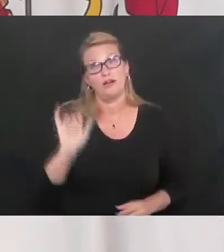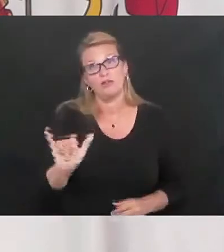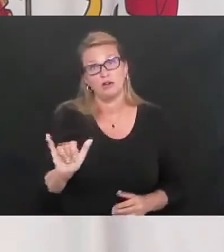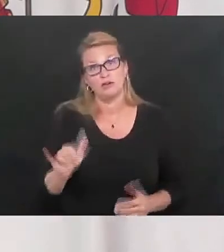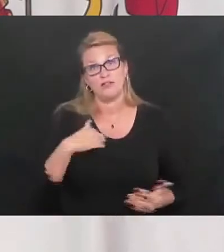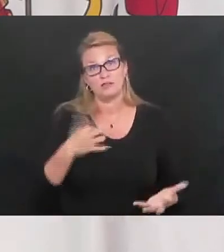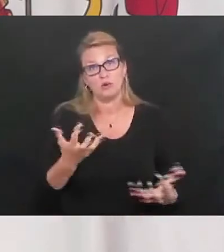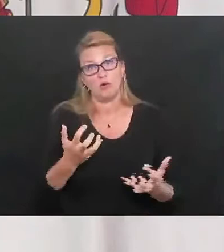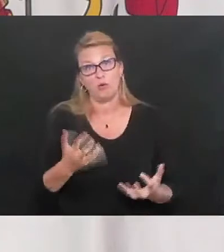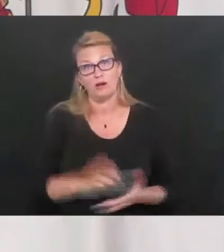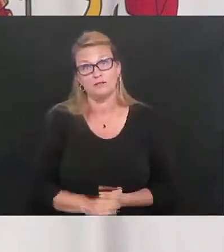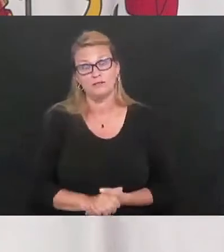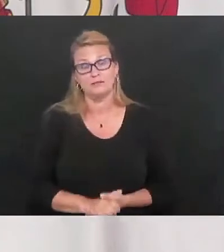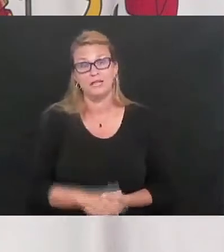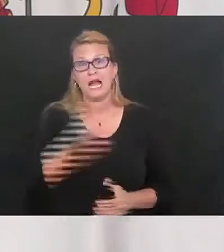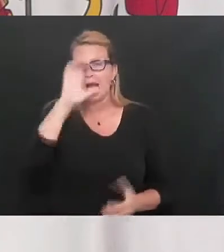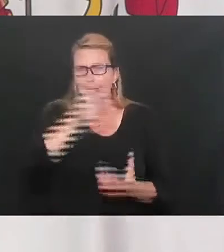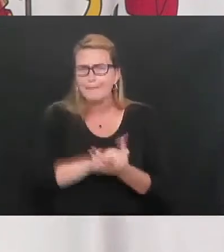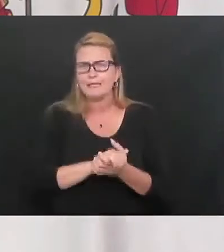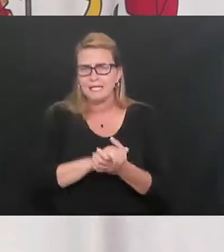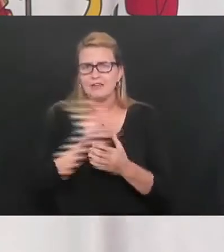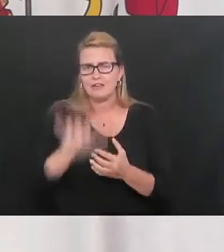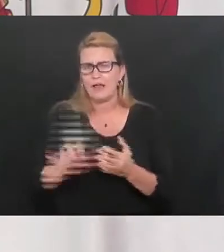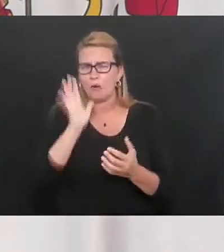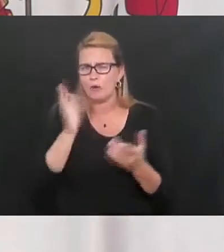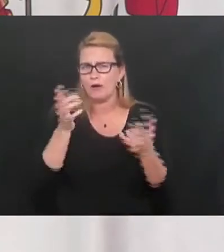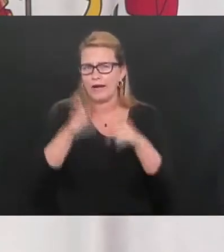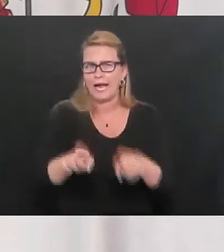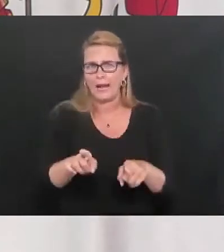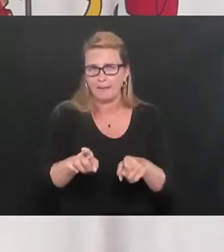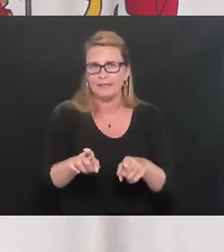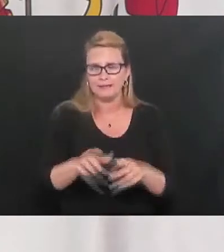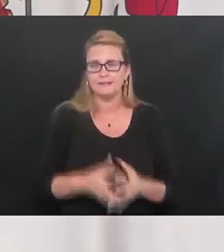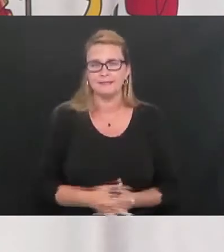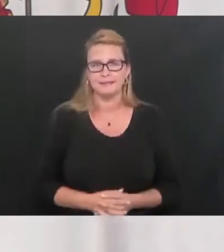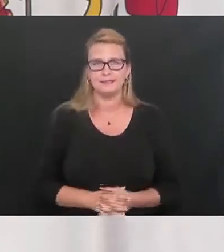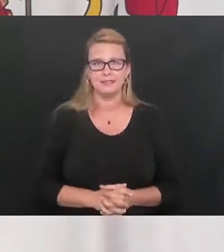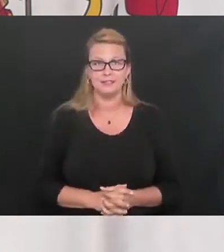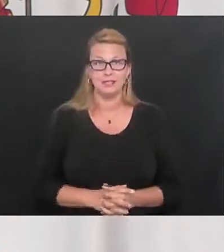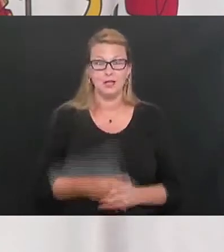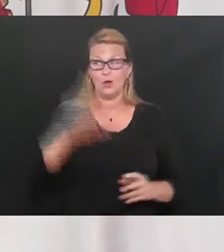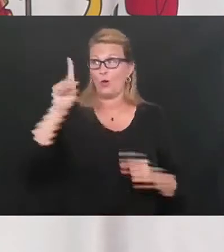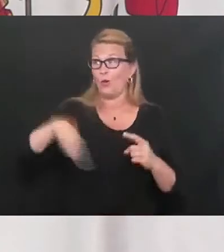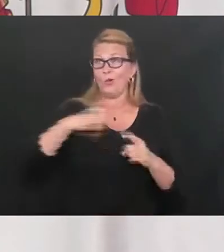that we will win that battle ultimately. But